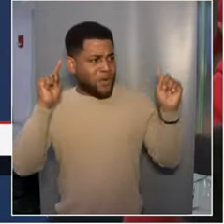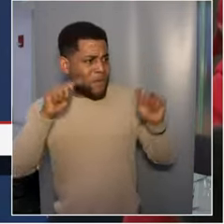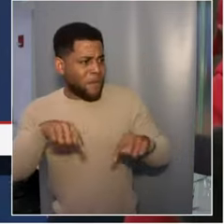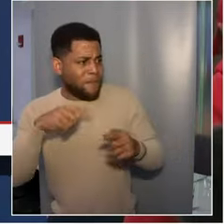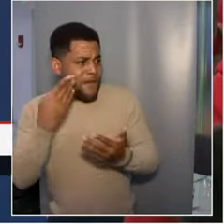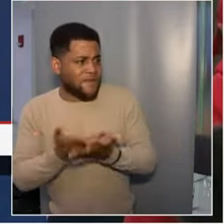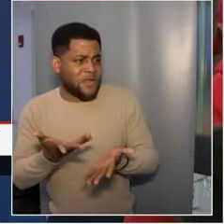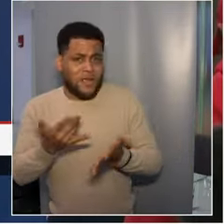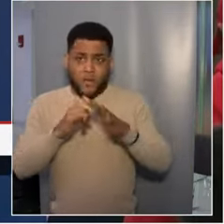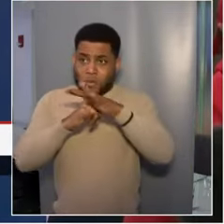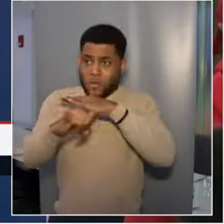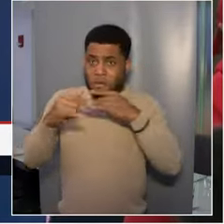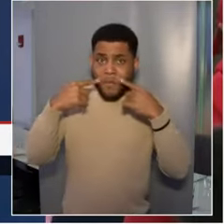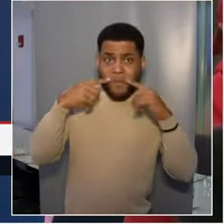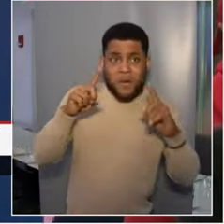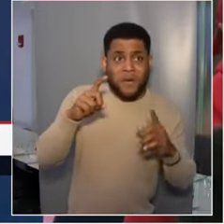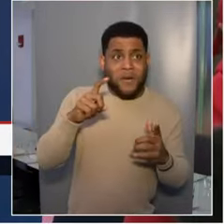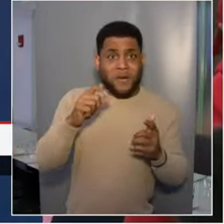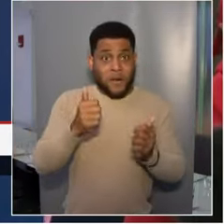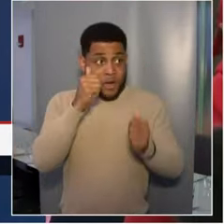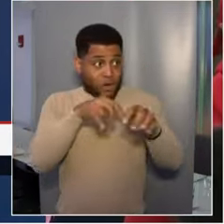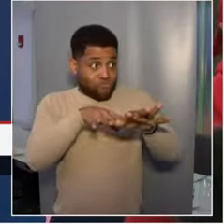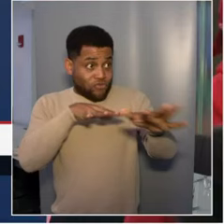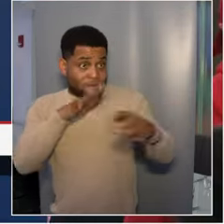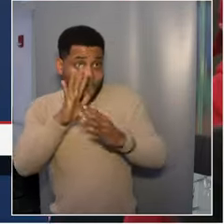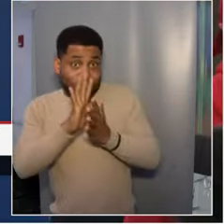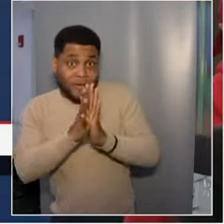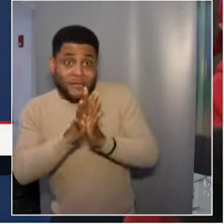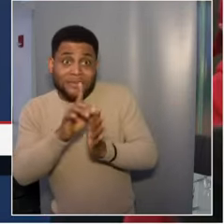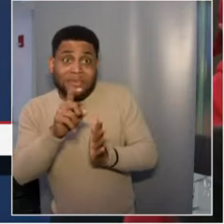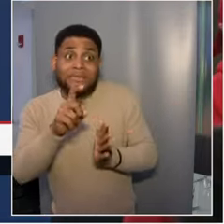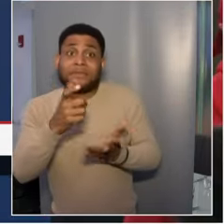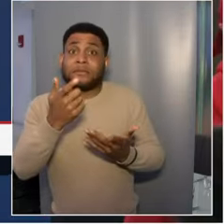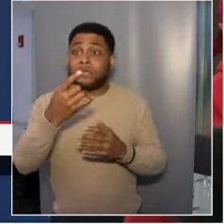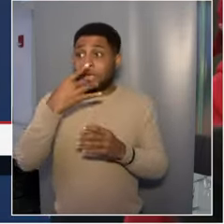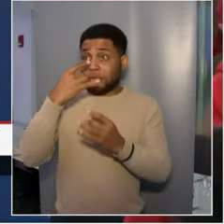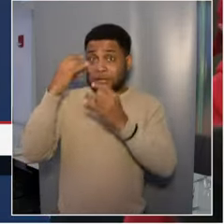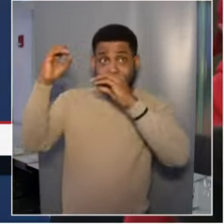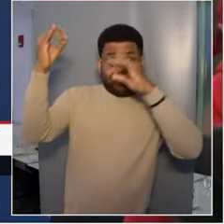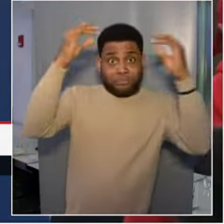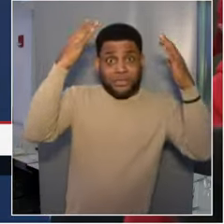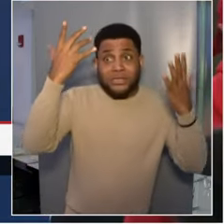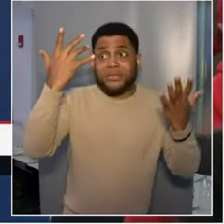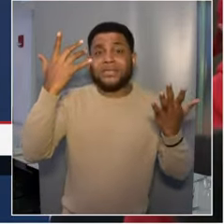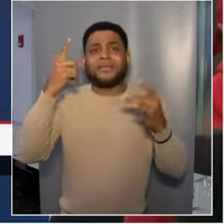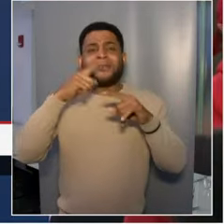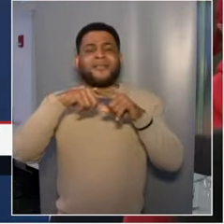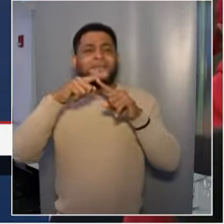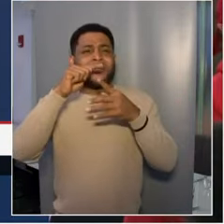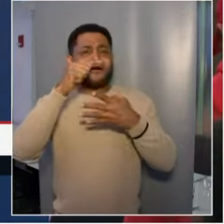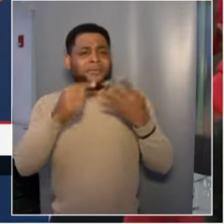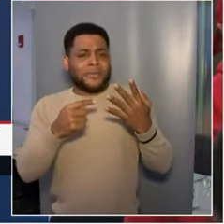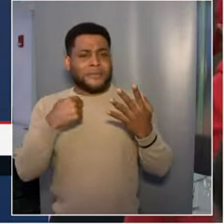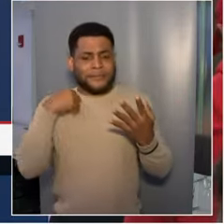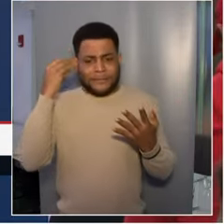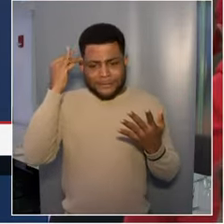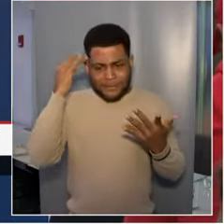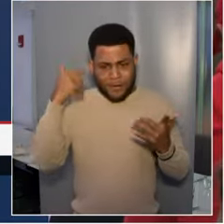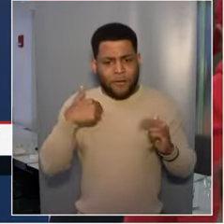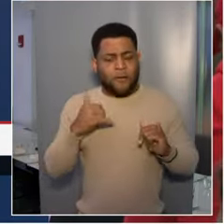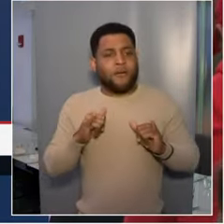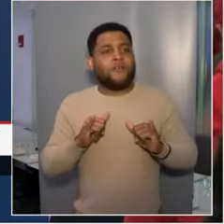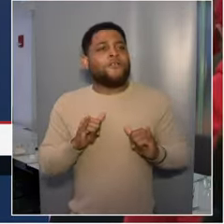traffic lights synced? I mean, that's what we do. And I really got the sense that that's what